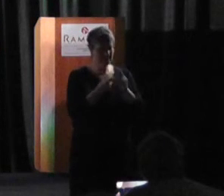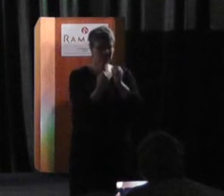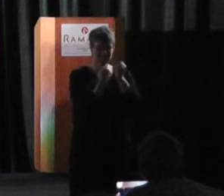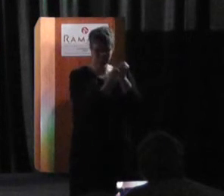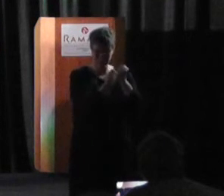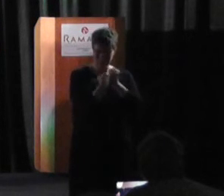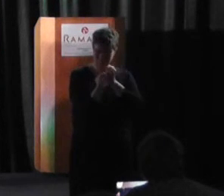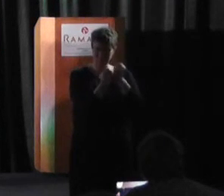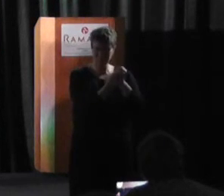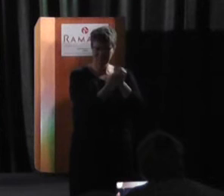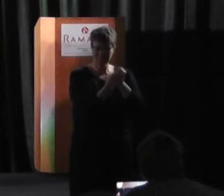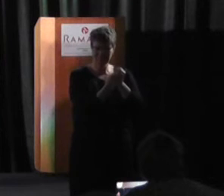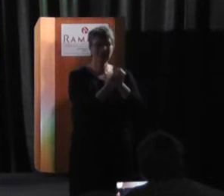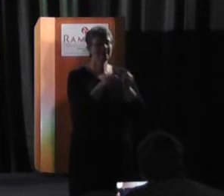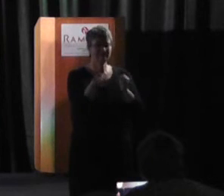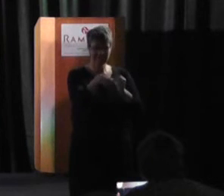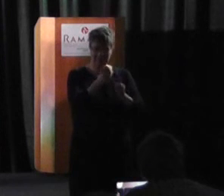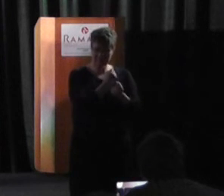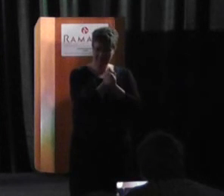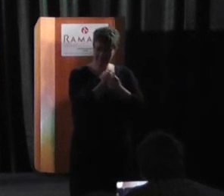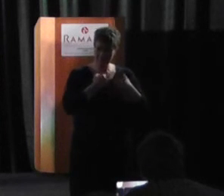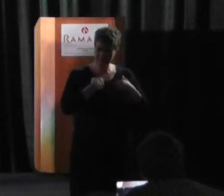who loved and believed in me.